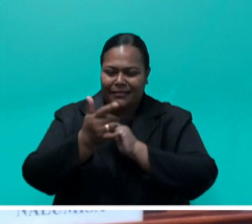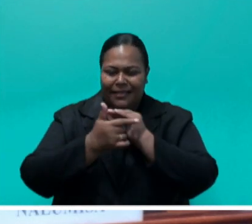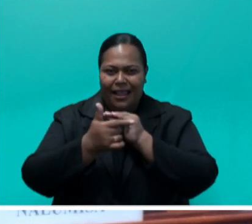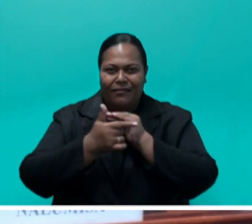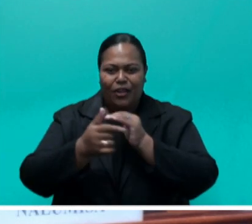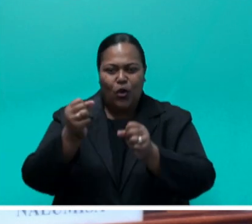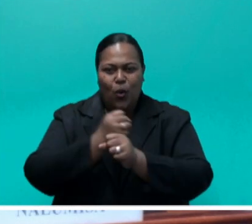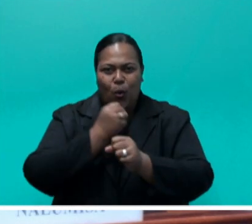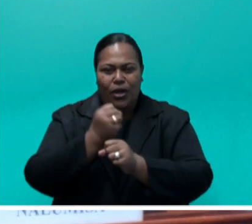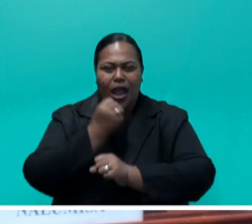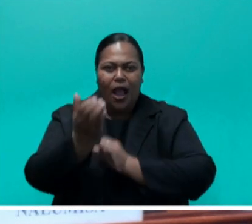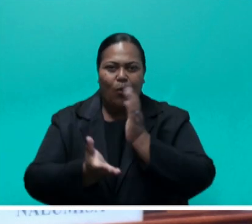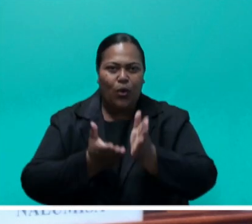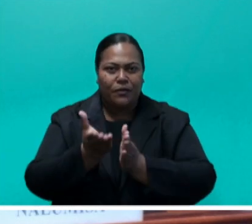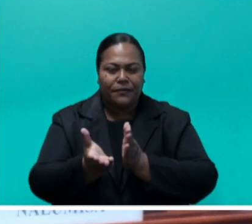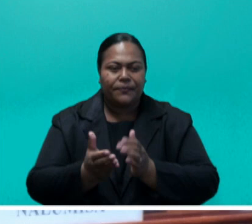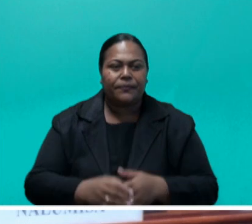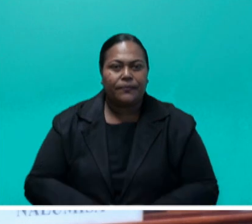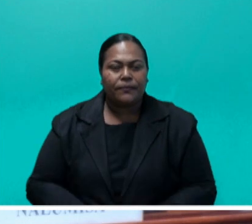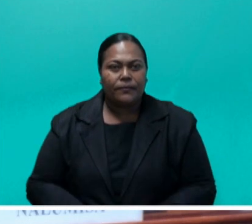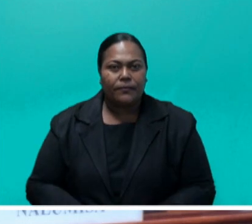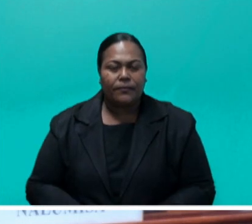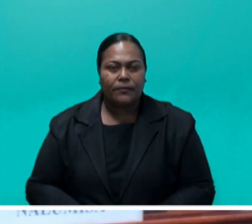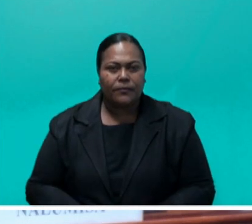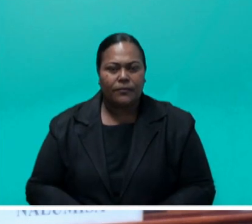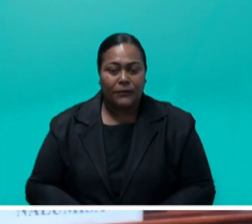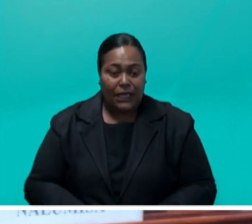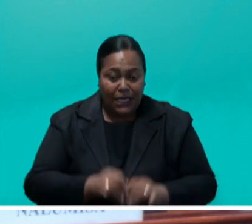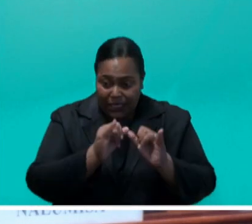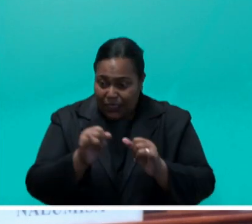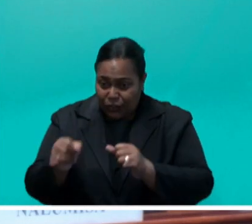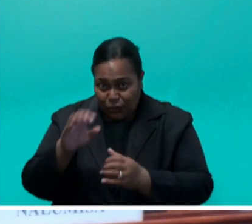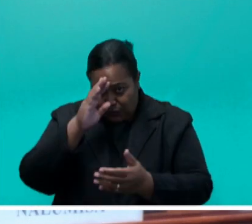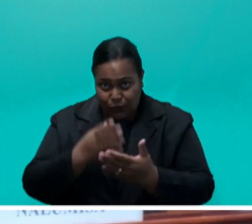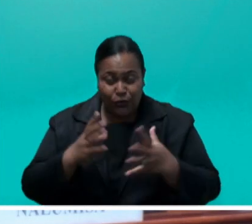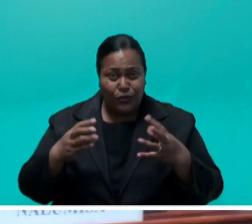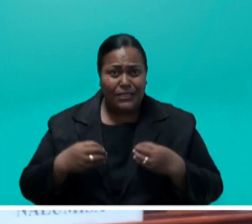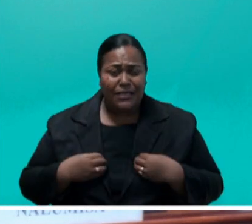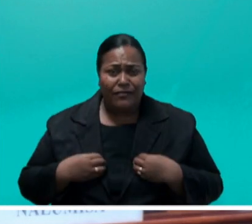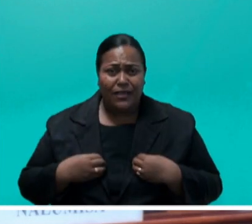Award. Each of these remarkable individuals has